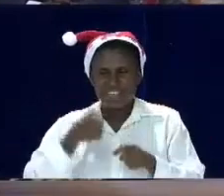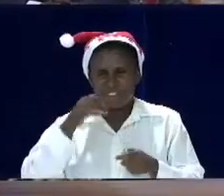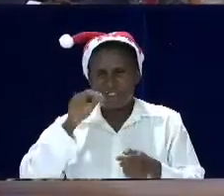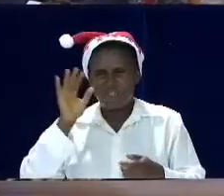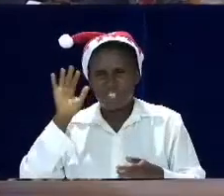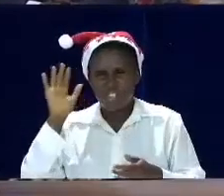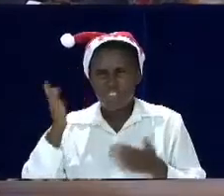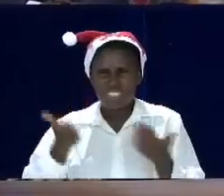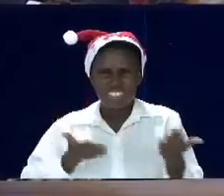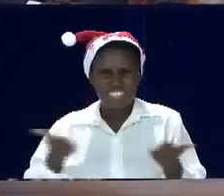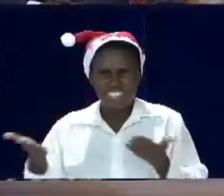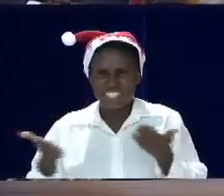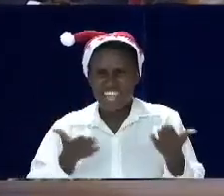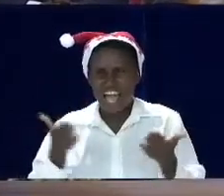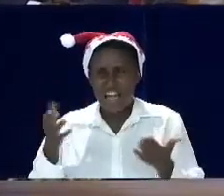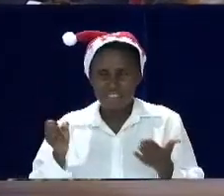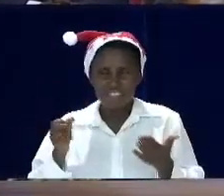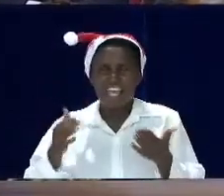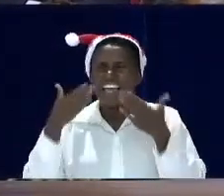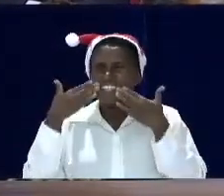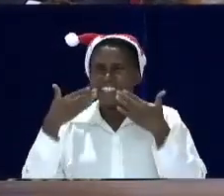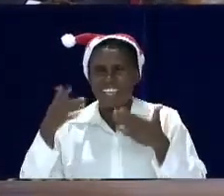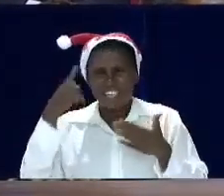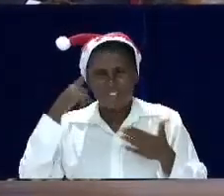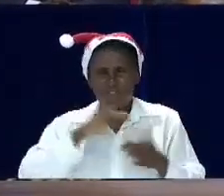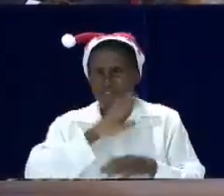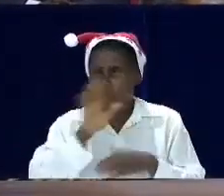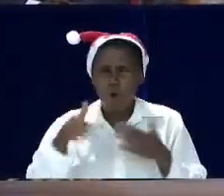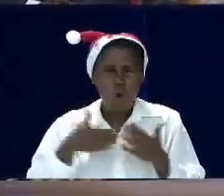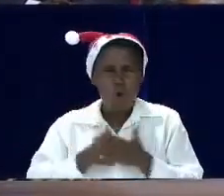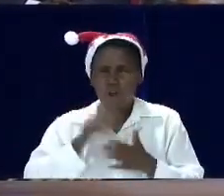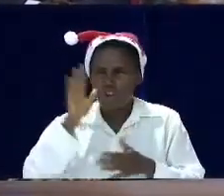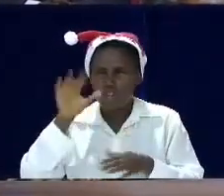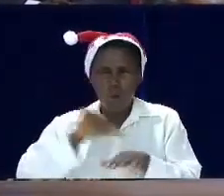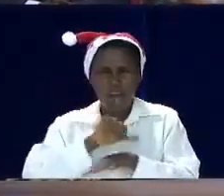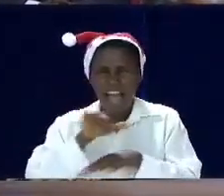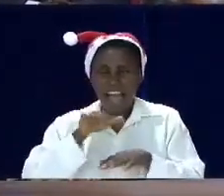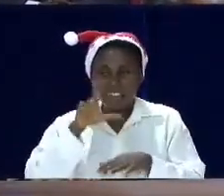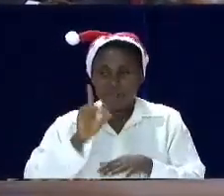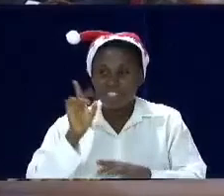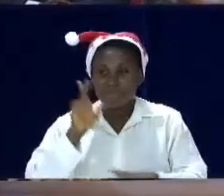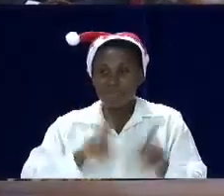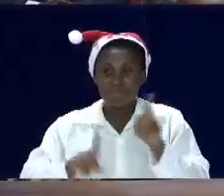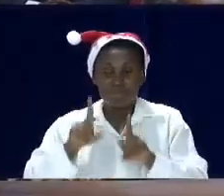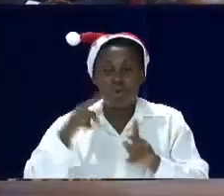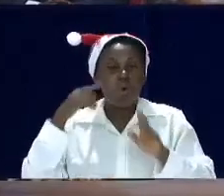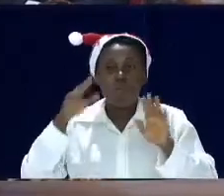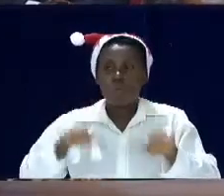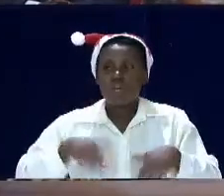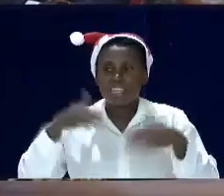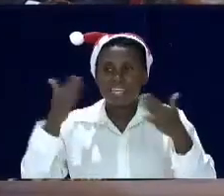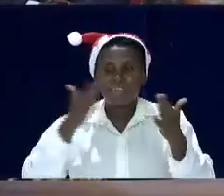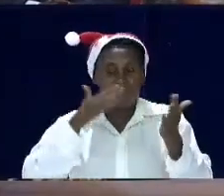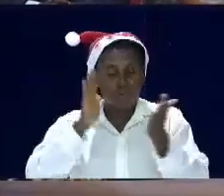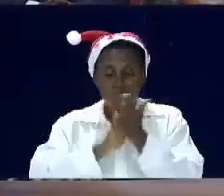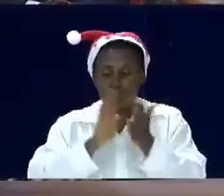servants. Thank you for all your anointed vessels. We give you praise, O